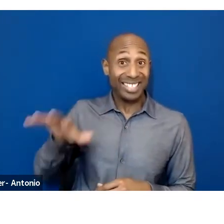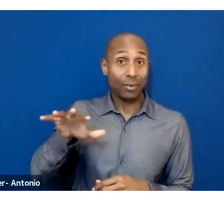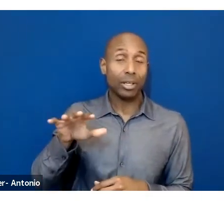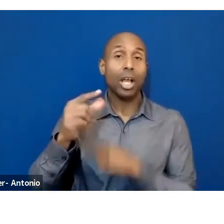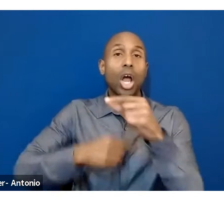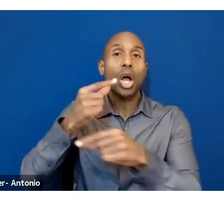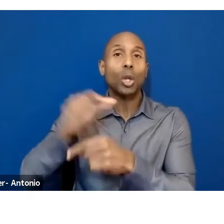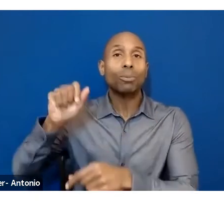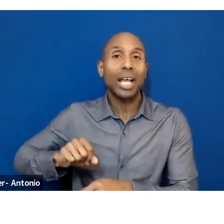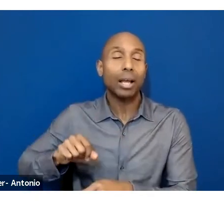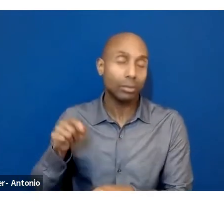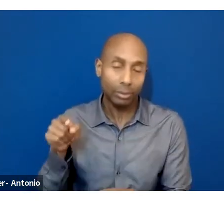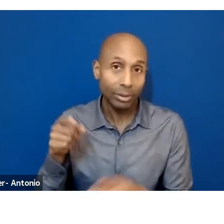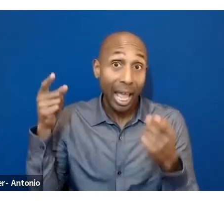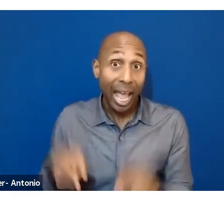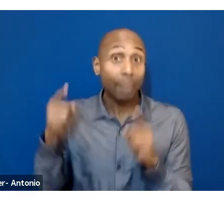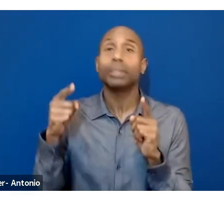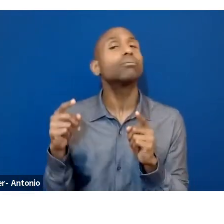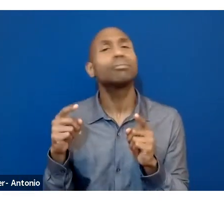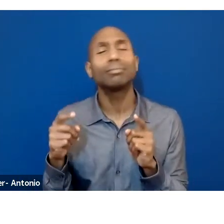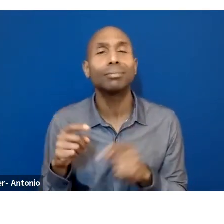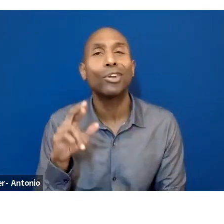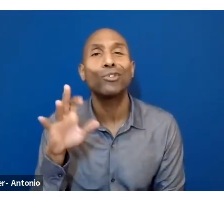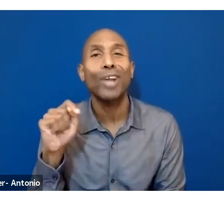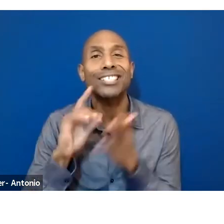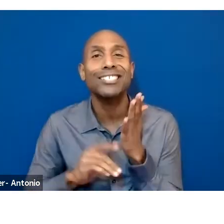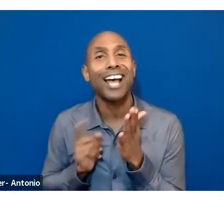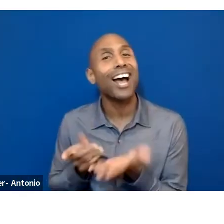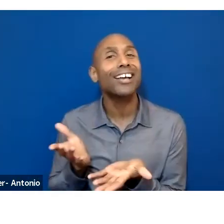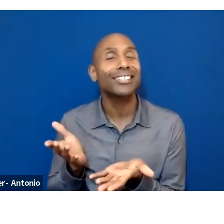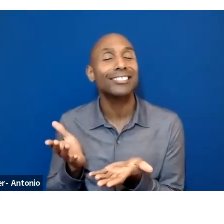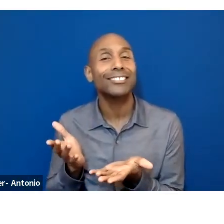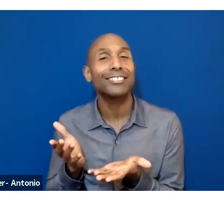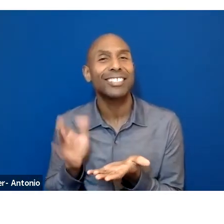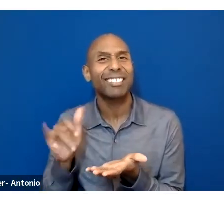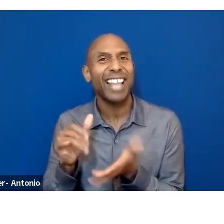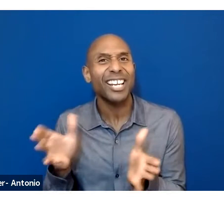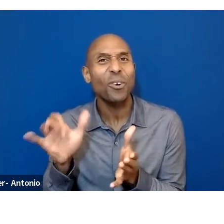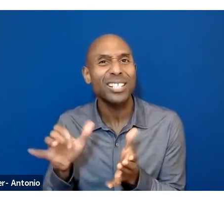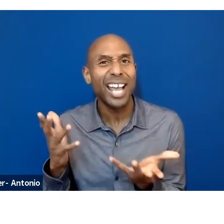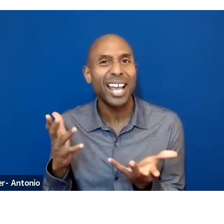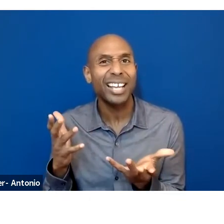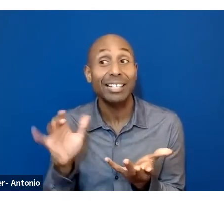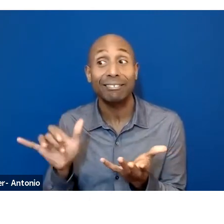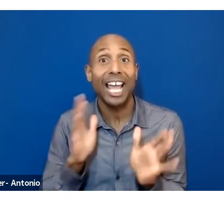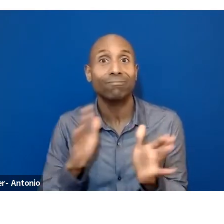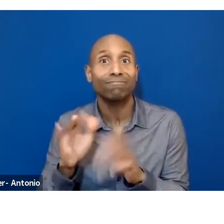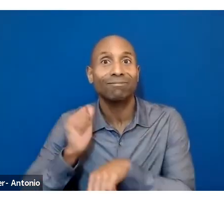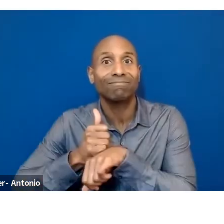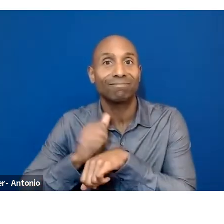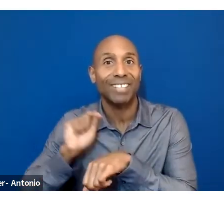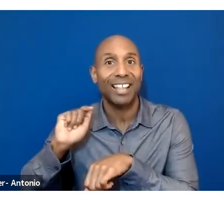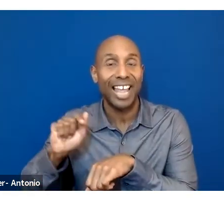an accident. It is by racist design, right? So that the idea, and that was the slide I showed you